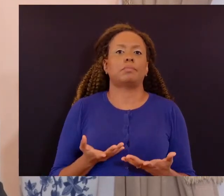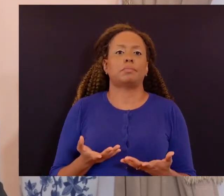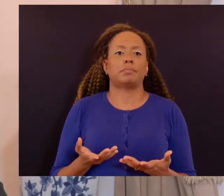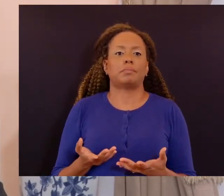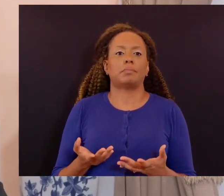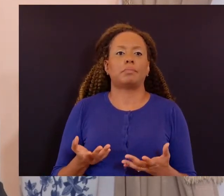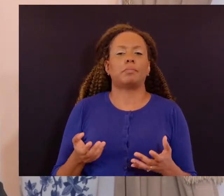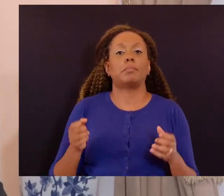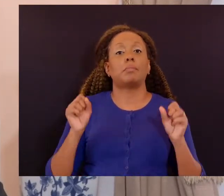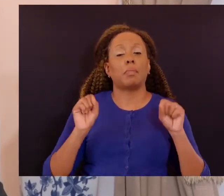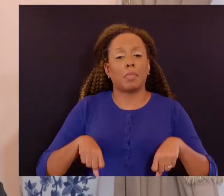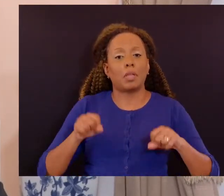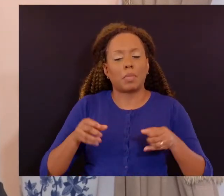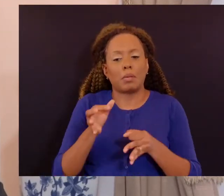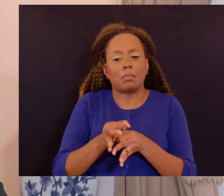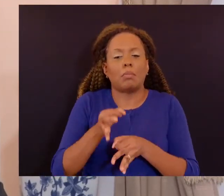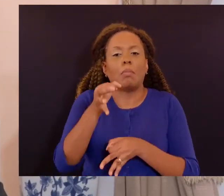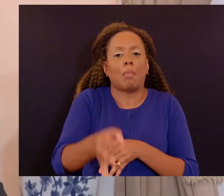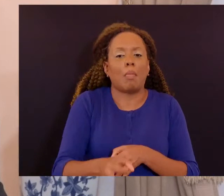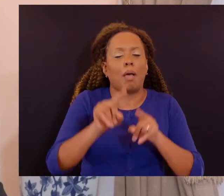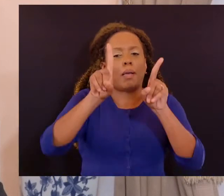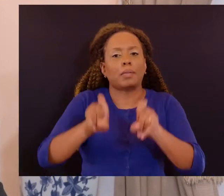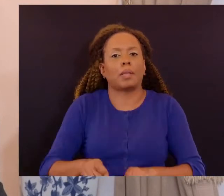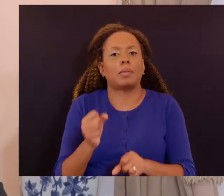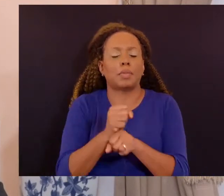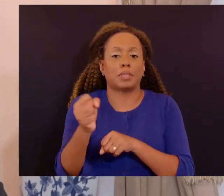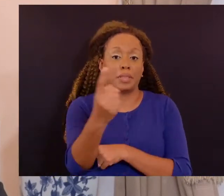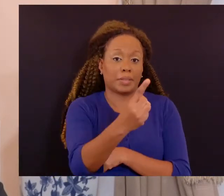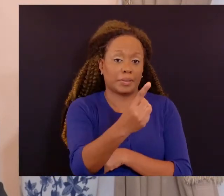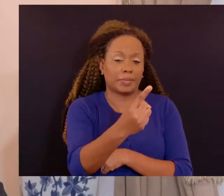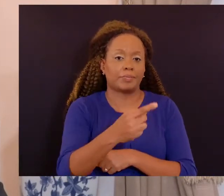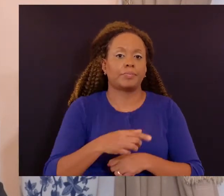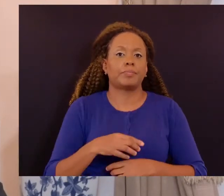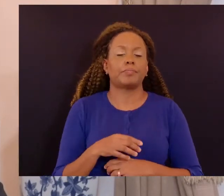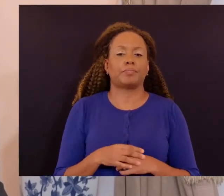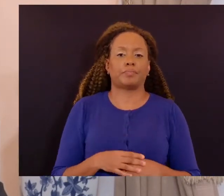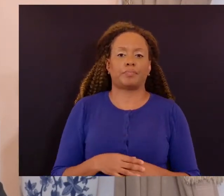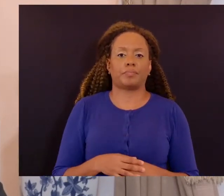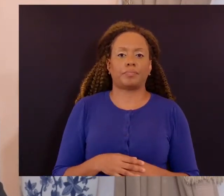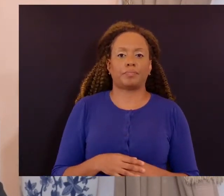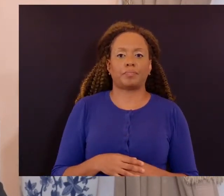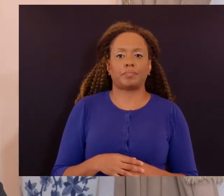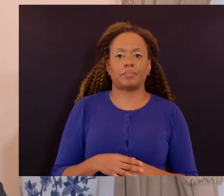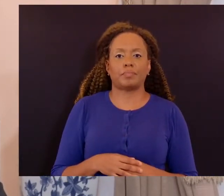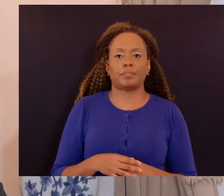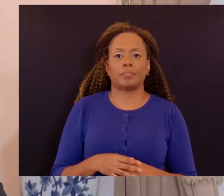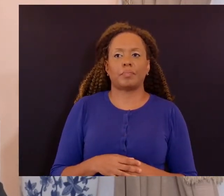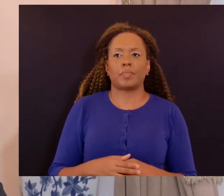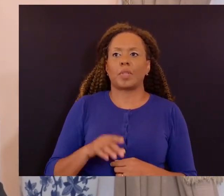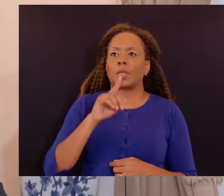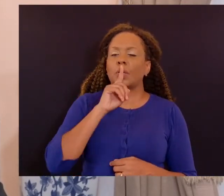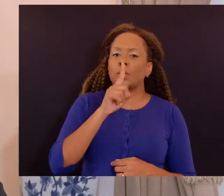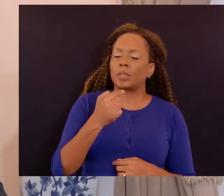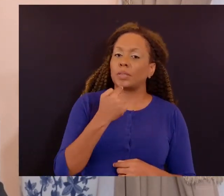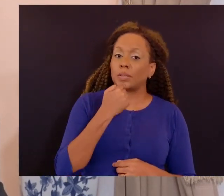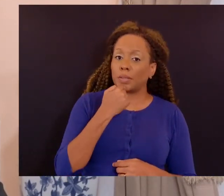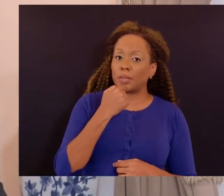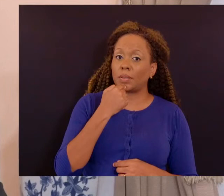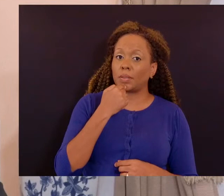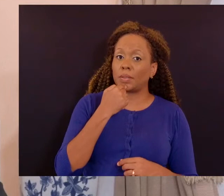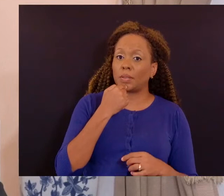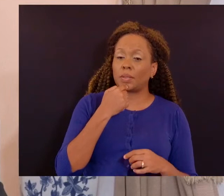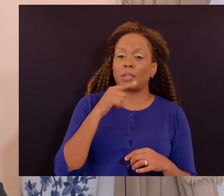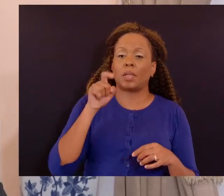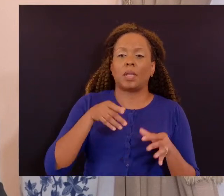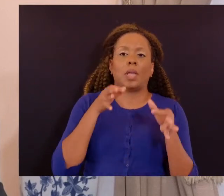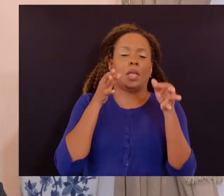a case for a deferral of those students. And therefore, we must treat to this with the seriousness with which it deserves,